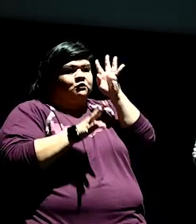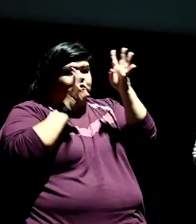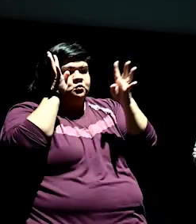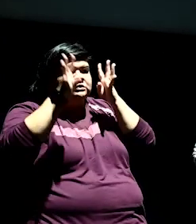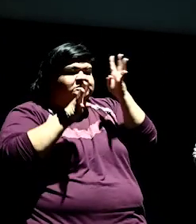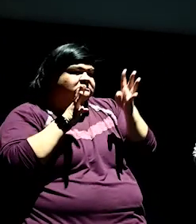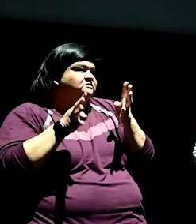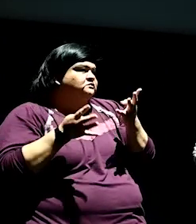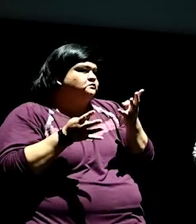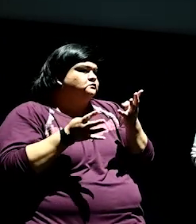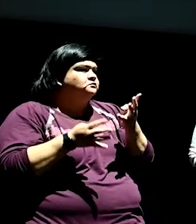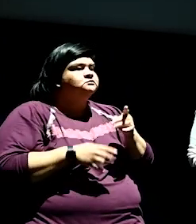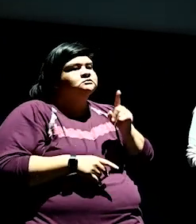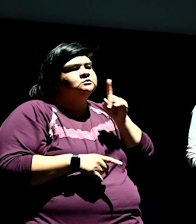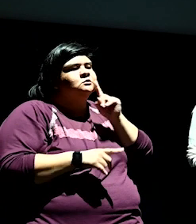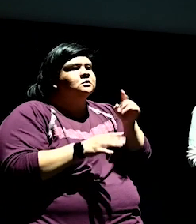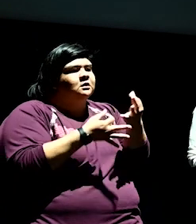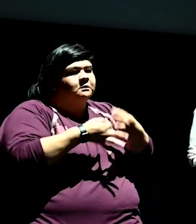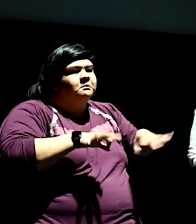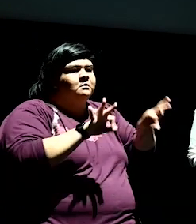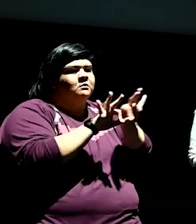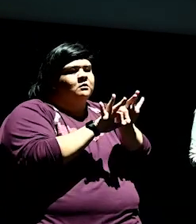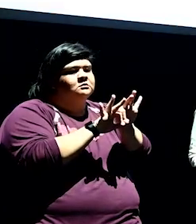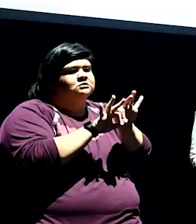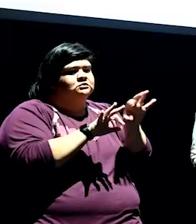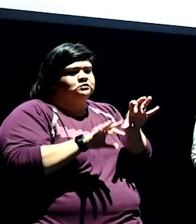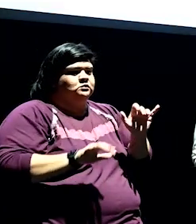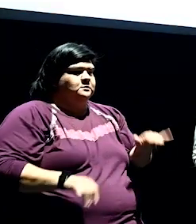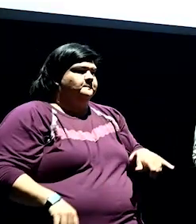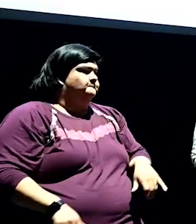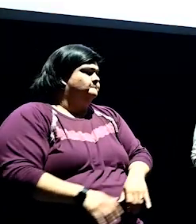So it's really important to do that.